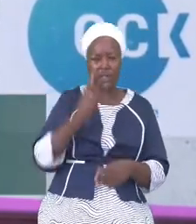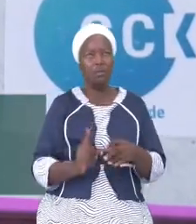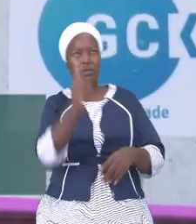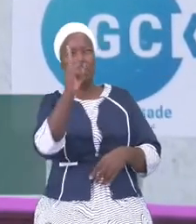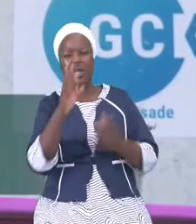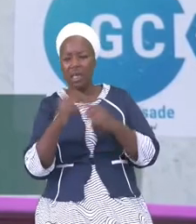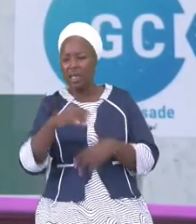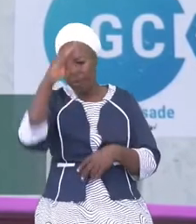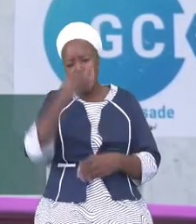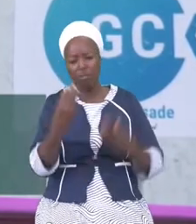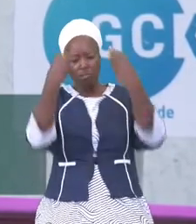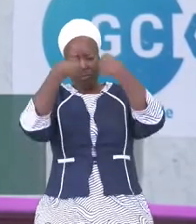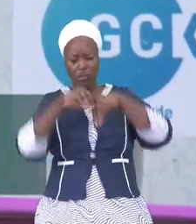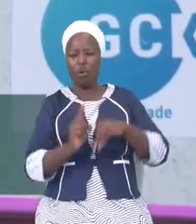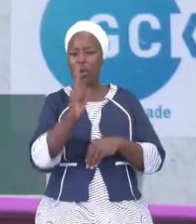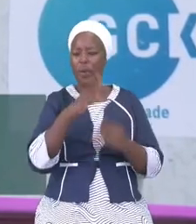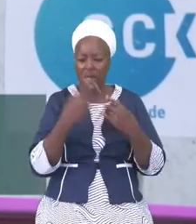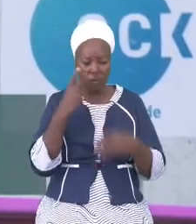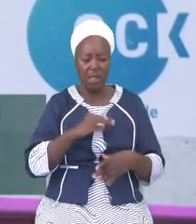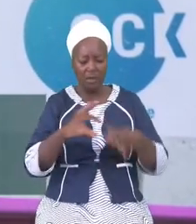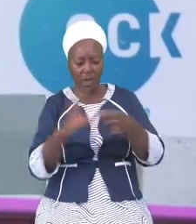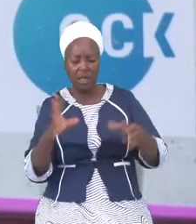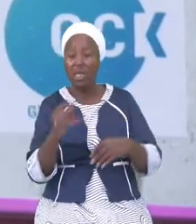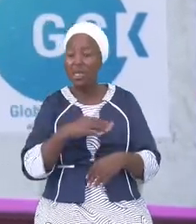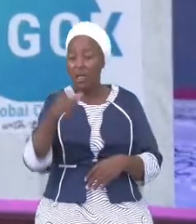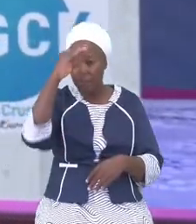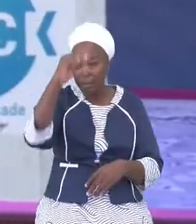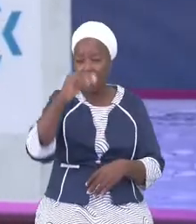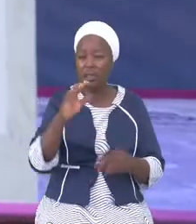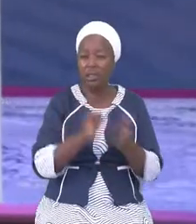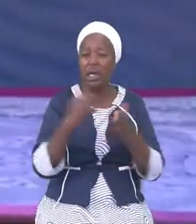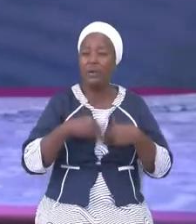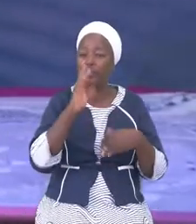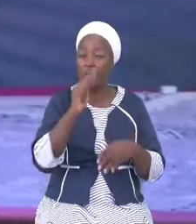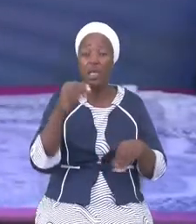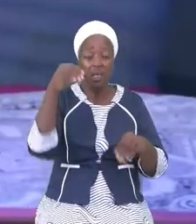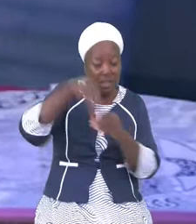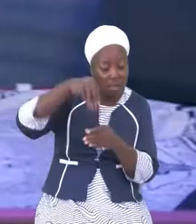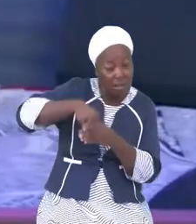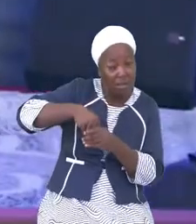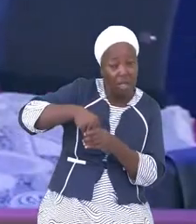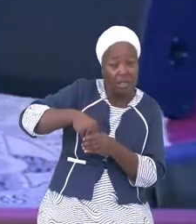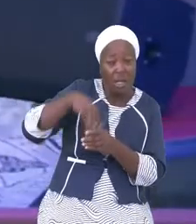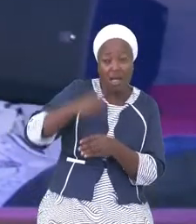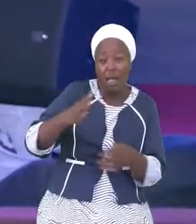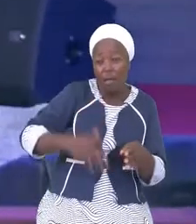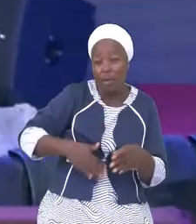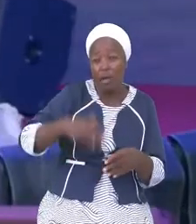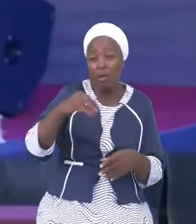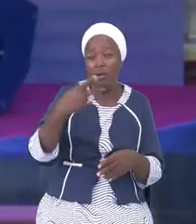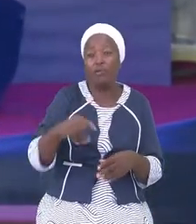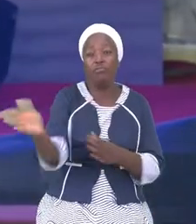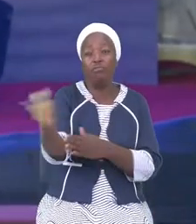swallowed up, we now see him released. A man that had been inside the belly of